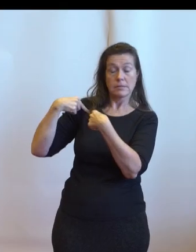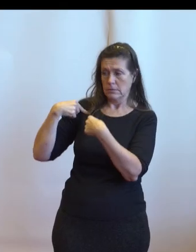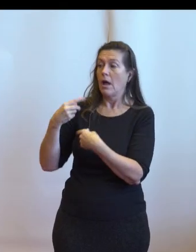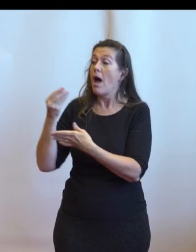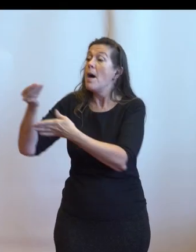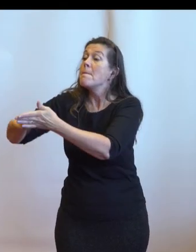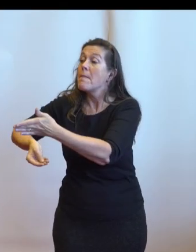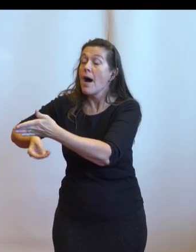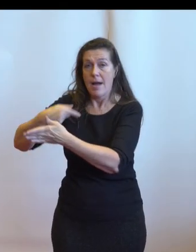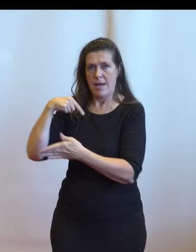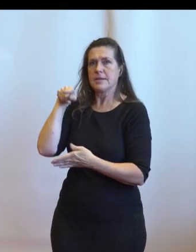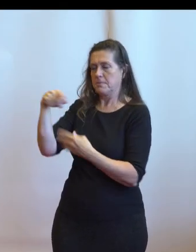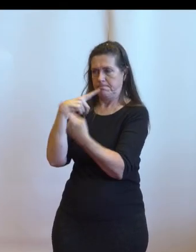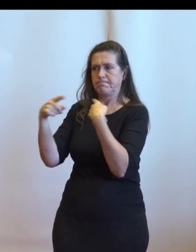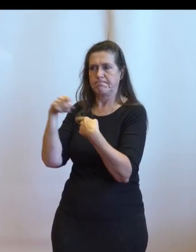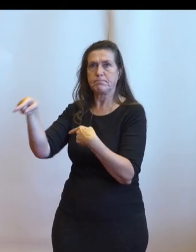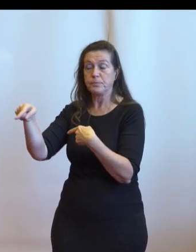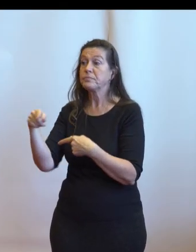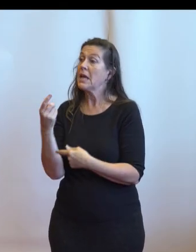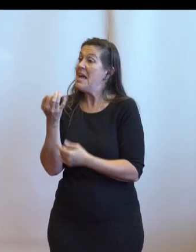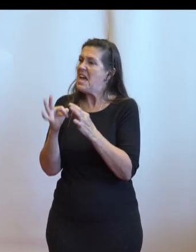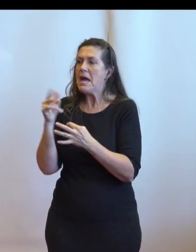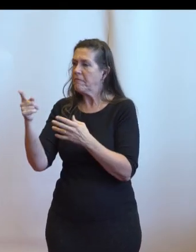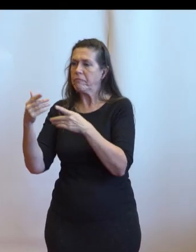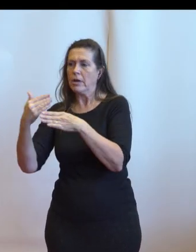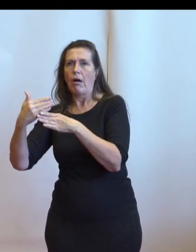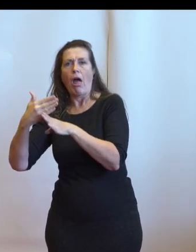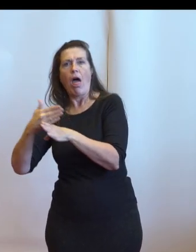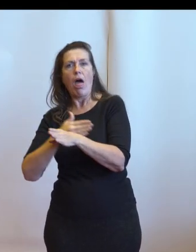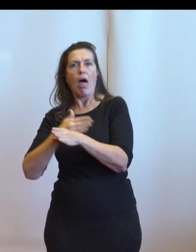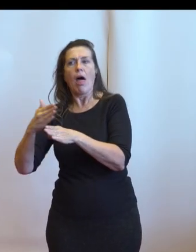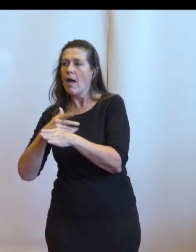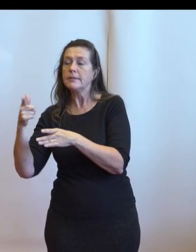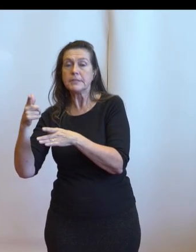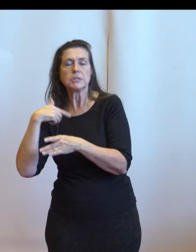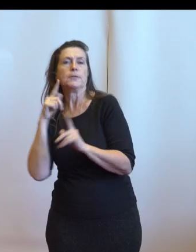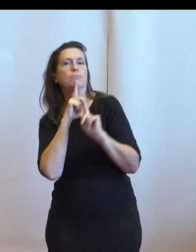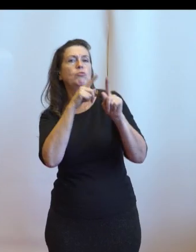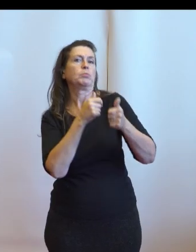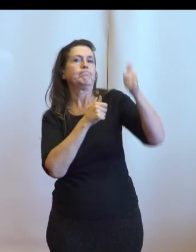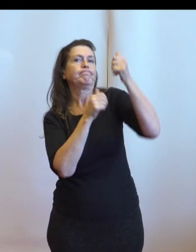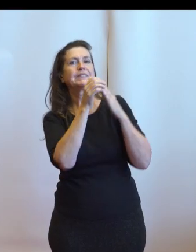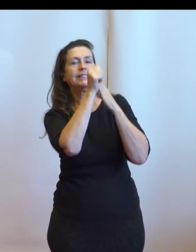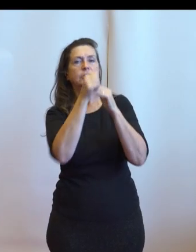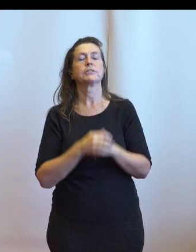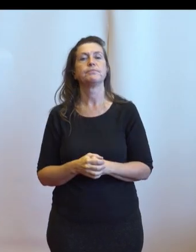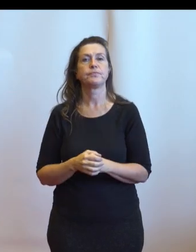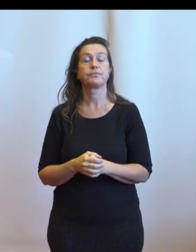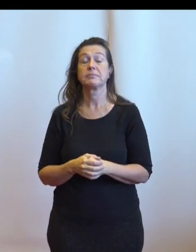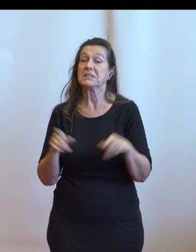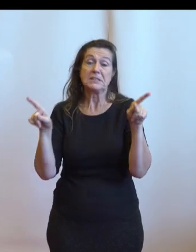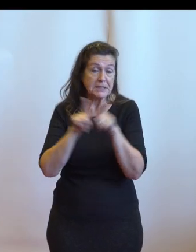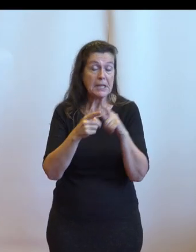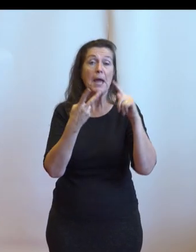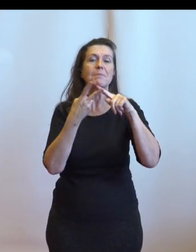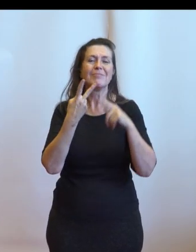and ensure that we are going to report at the leadership about our current status. We do the exact same thing for our buildings